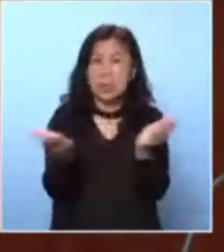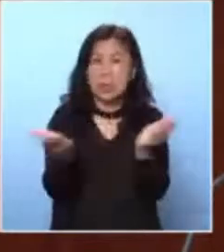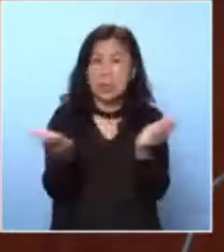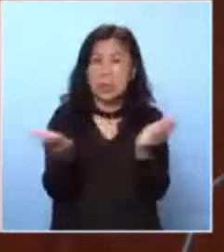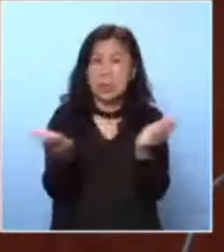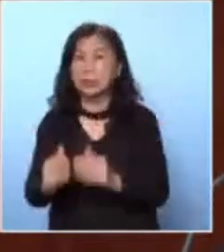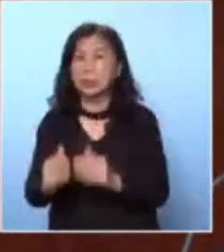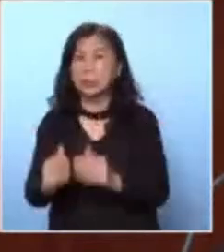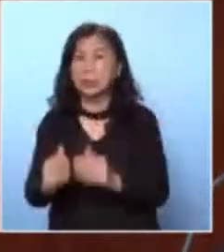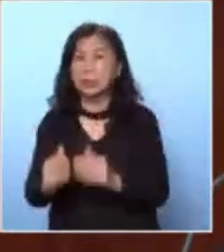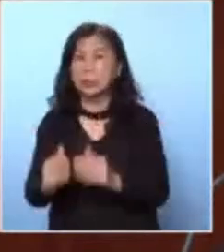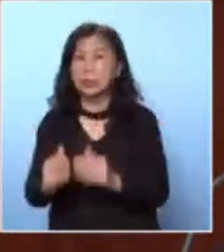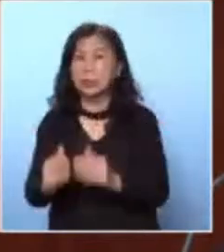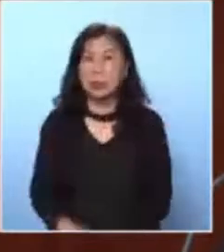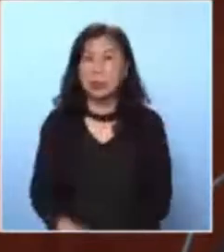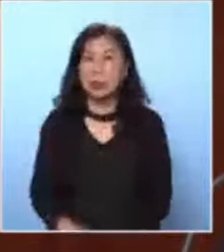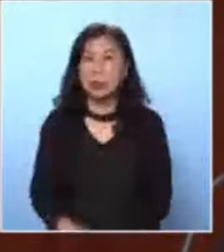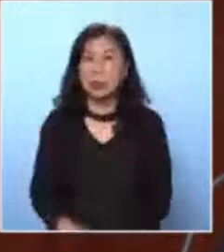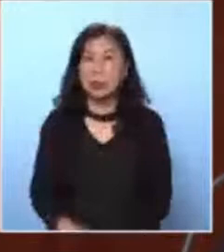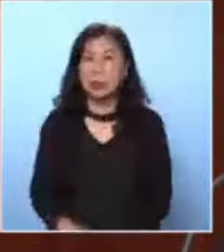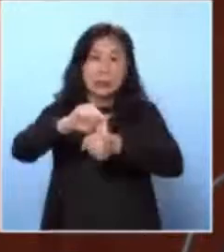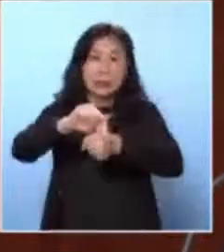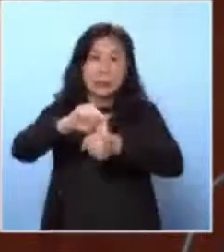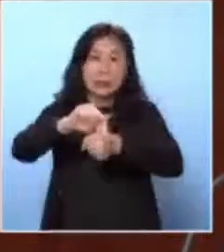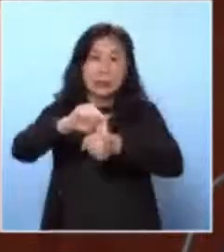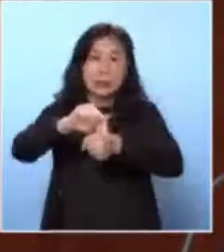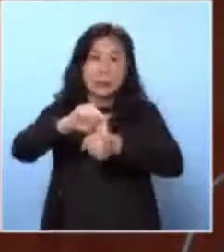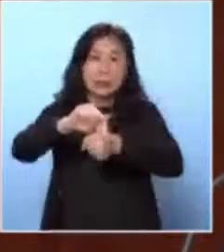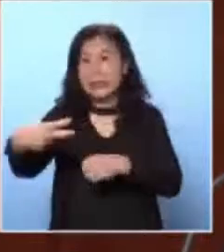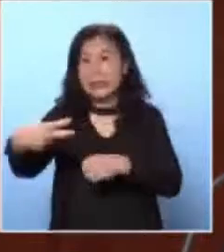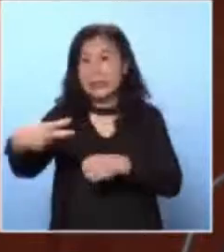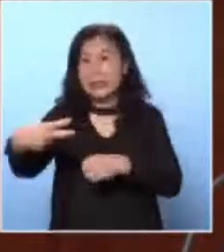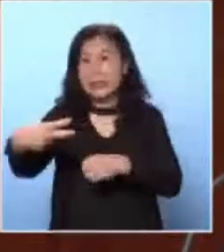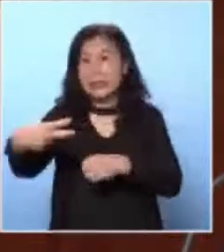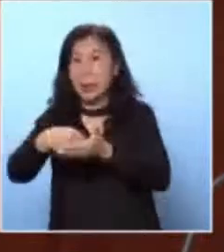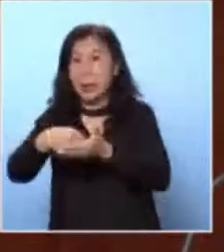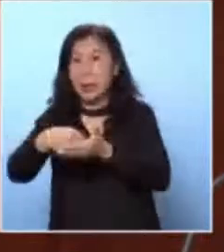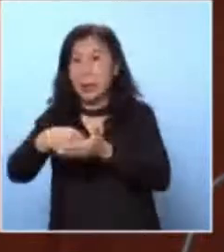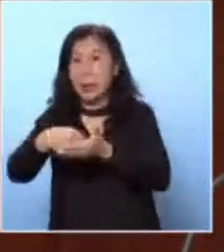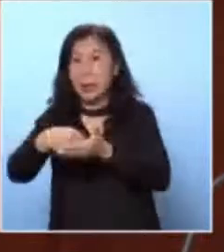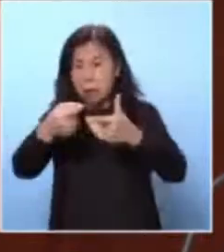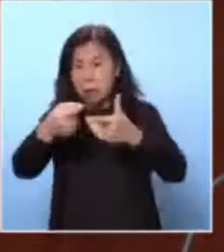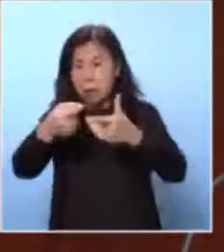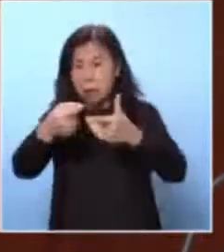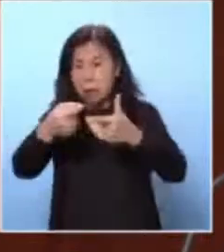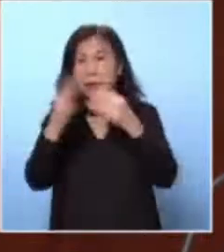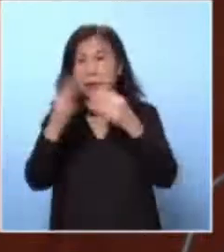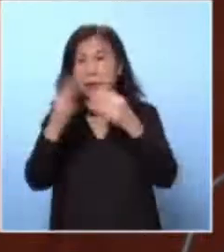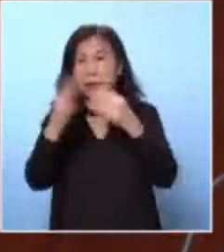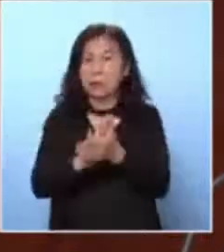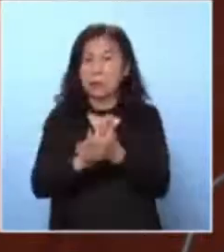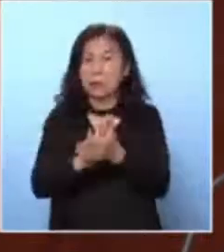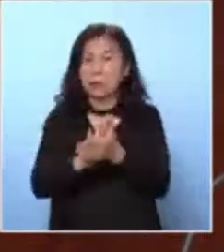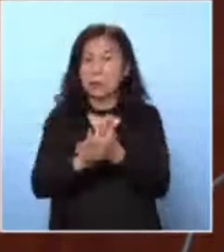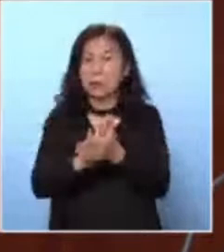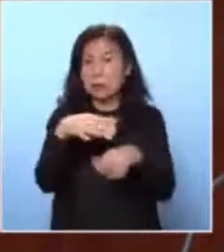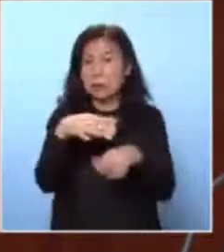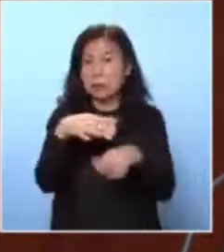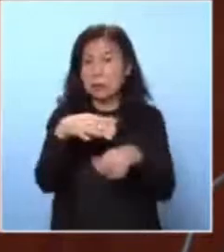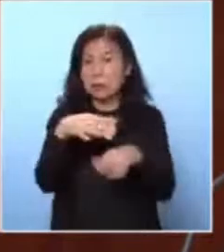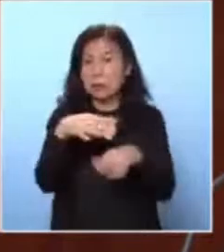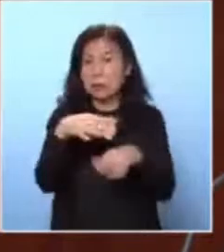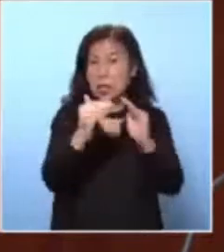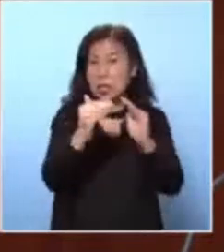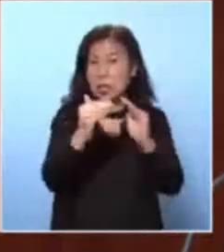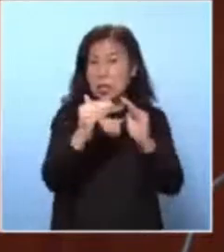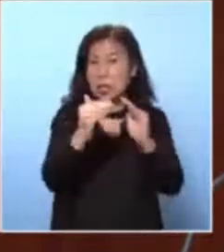including extending the current maximum mortgage default guarantee period of the second-hand market from 30 years to 50